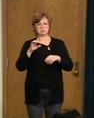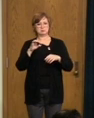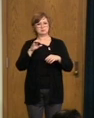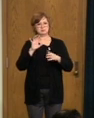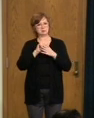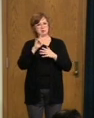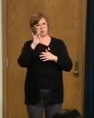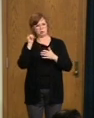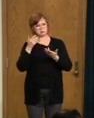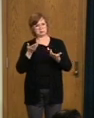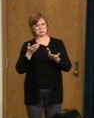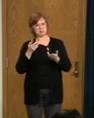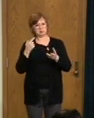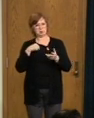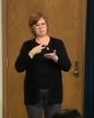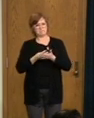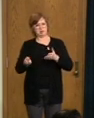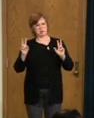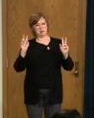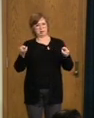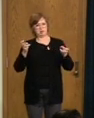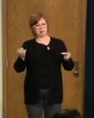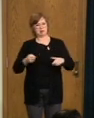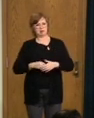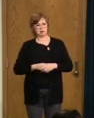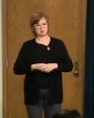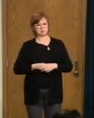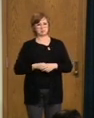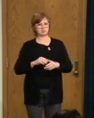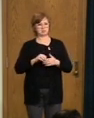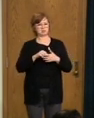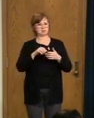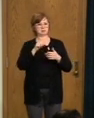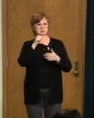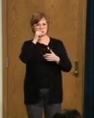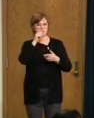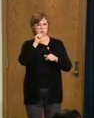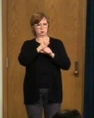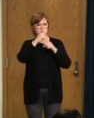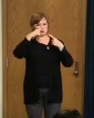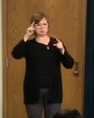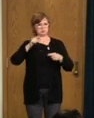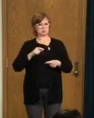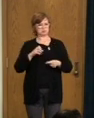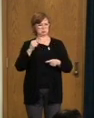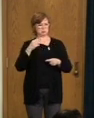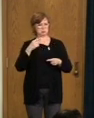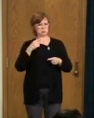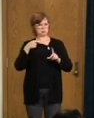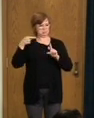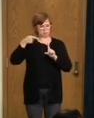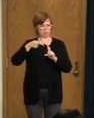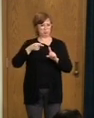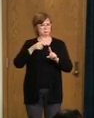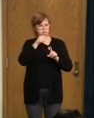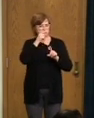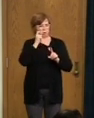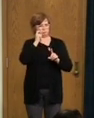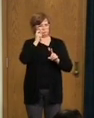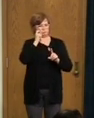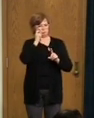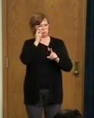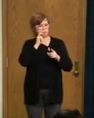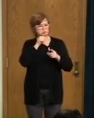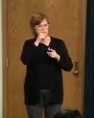slowdown didn't work enough, and that's why you have to bring in these further, more significant measures. So again, why didn't your slowdown work or bend the